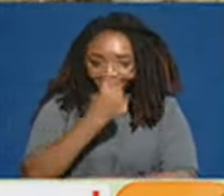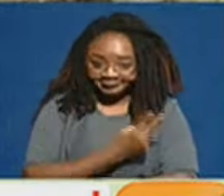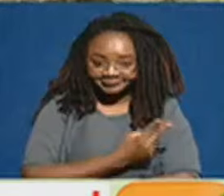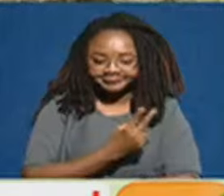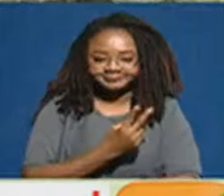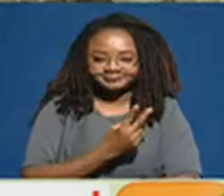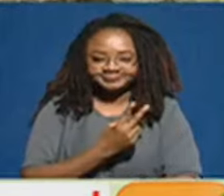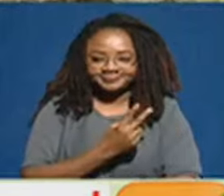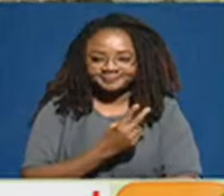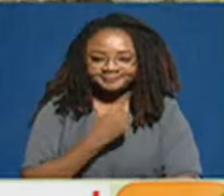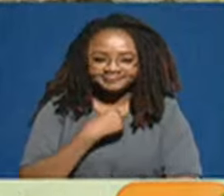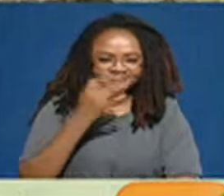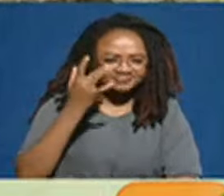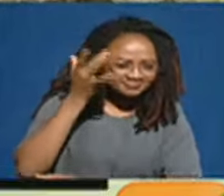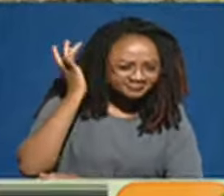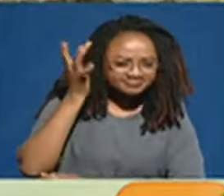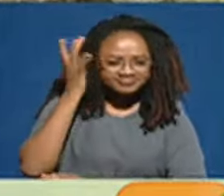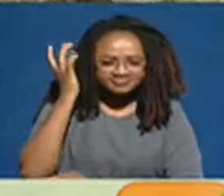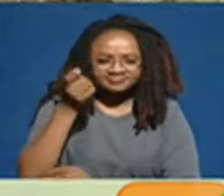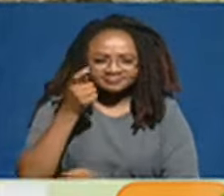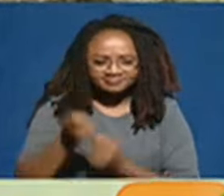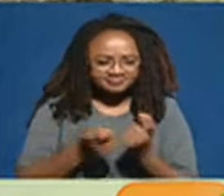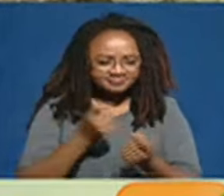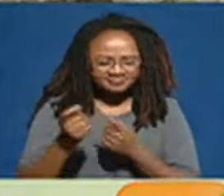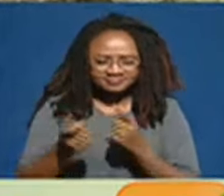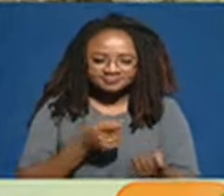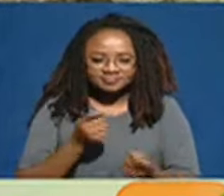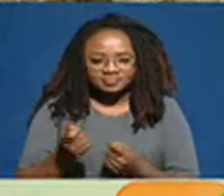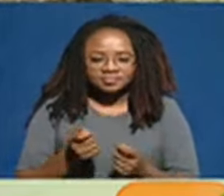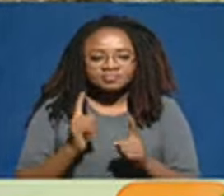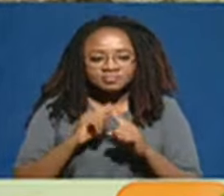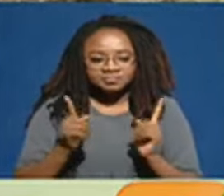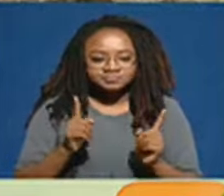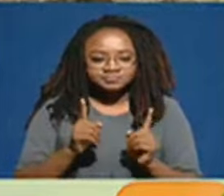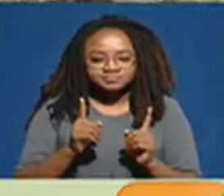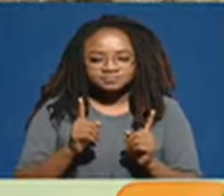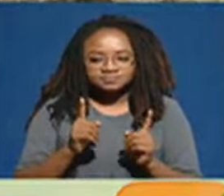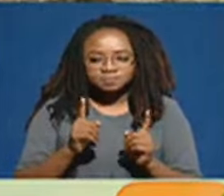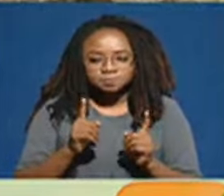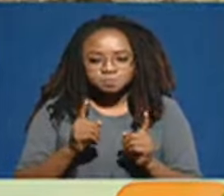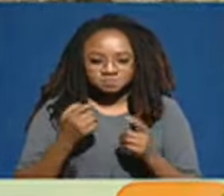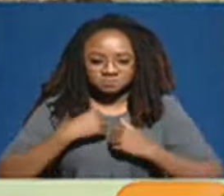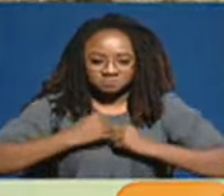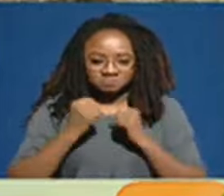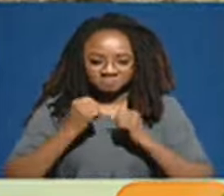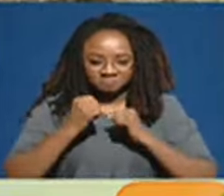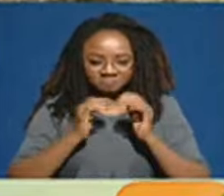I made a few mistakes and I dropped shots, but I'm excited to play the few days.